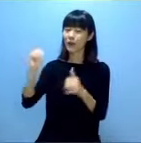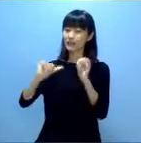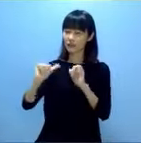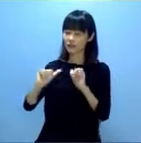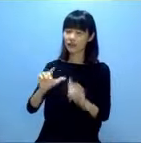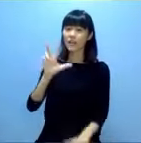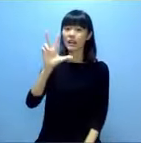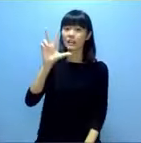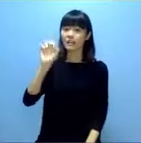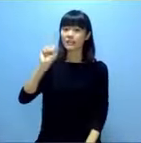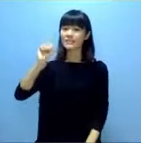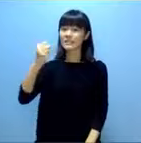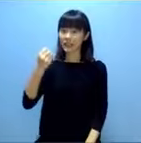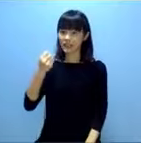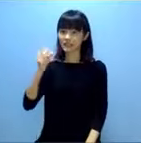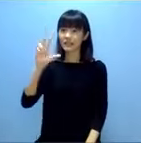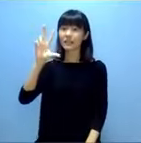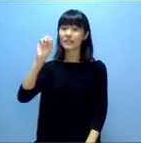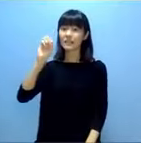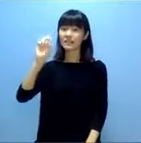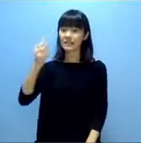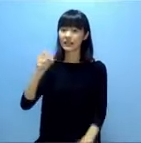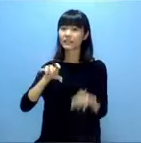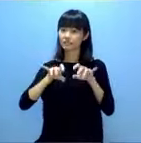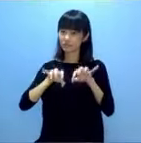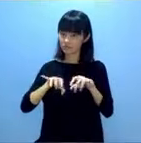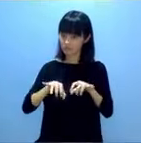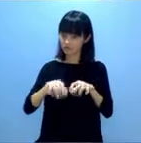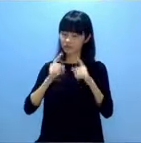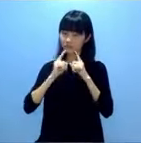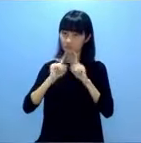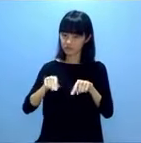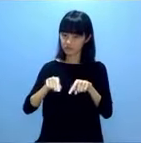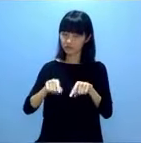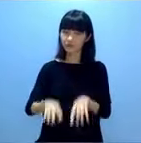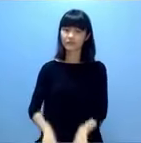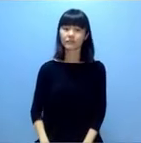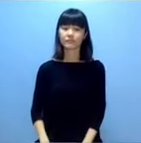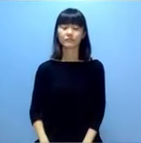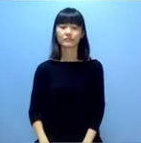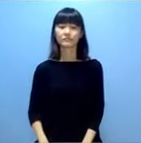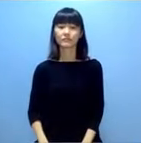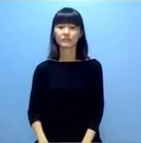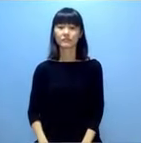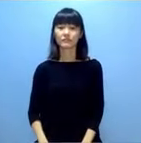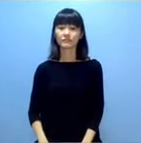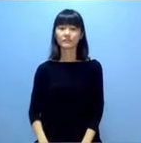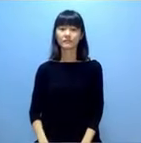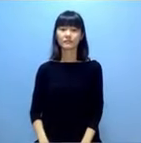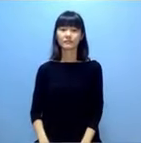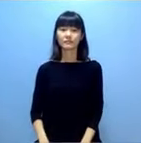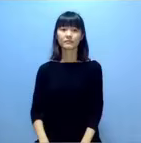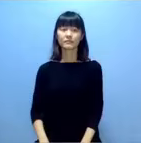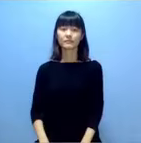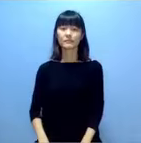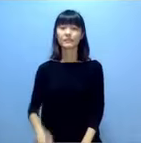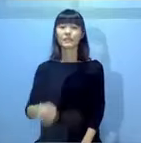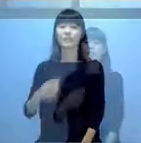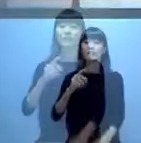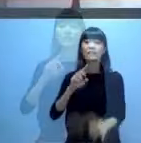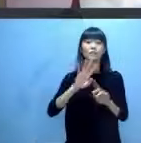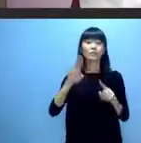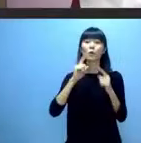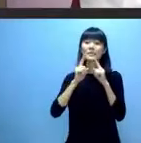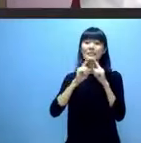seconds to do it. Colin Ong is not paddle. Hello, it's the activity. The